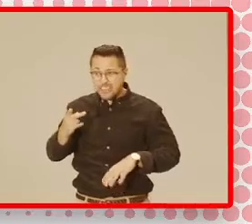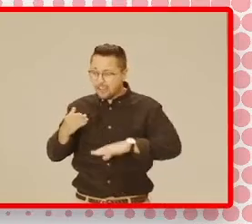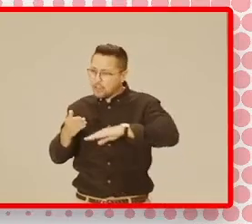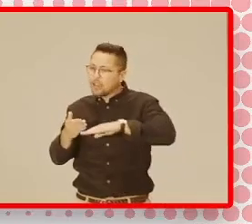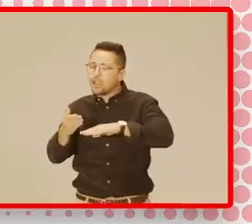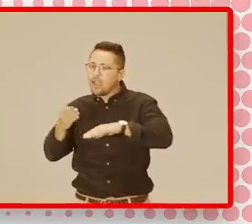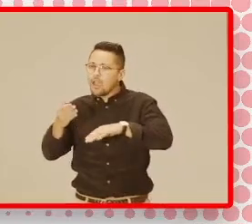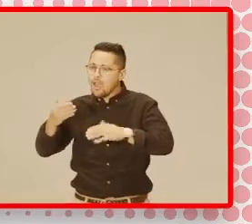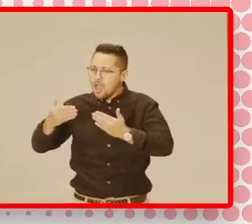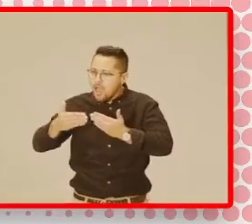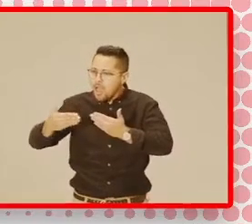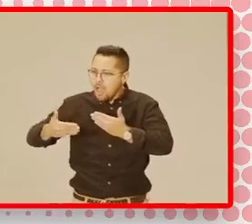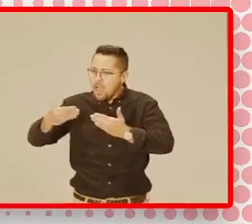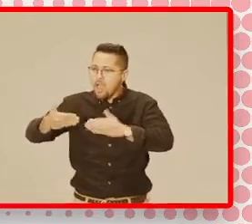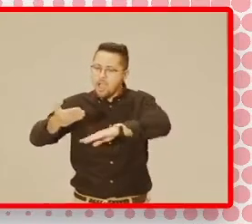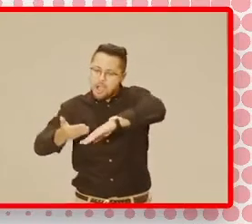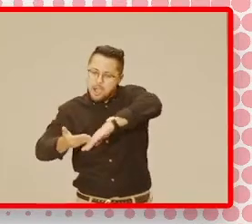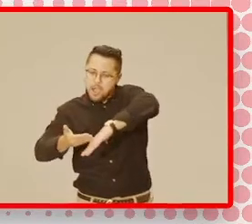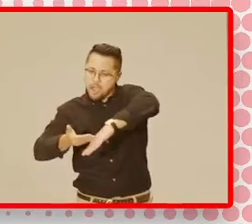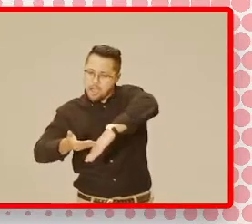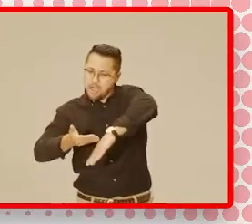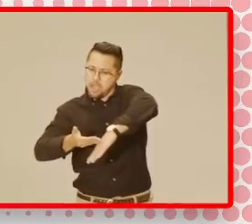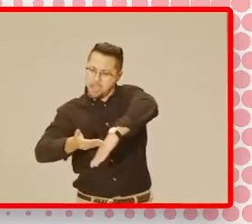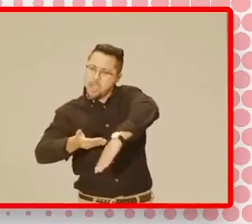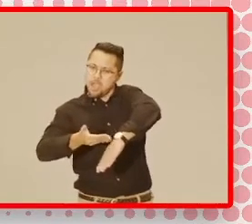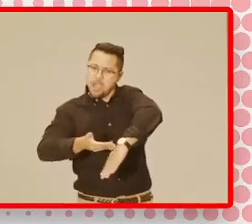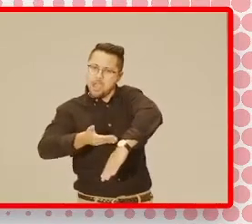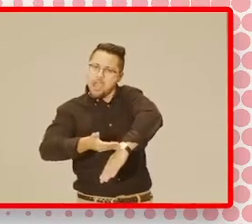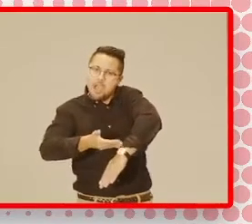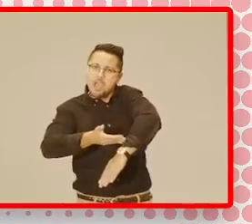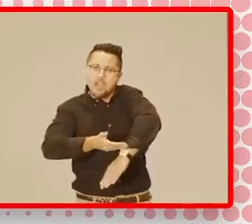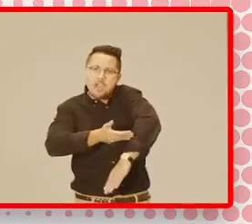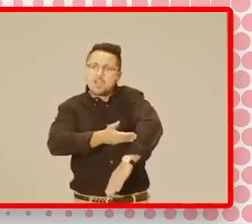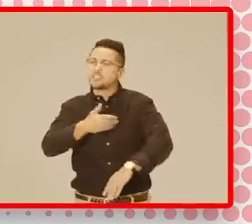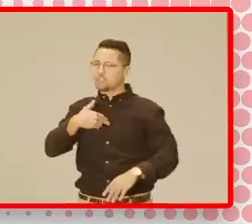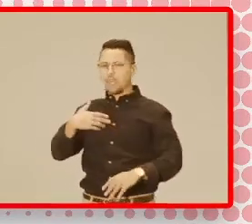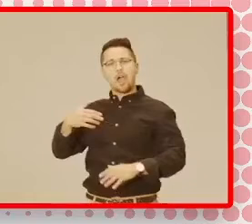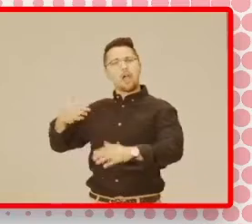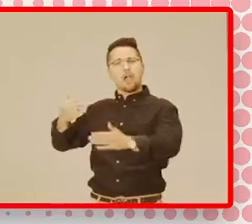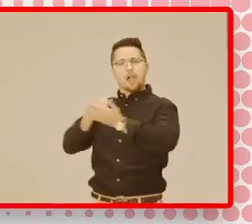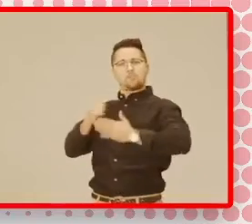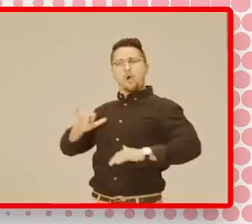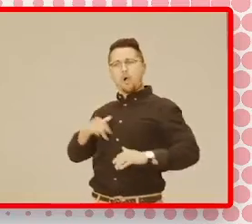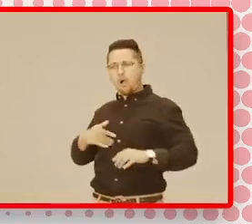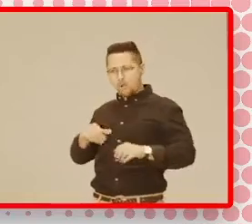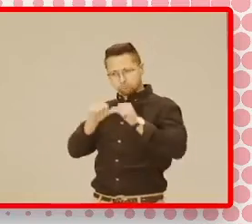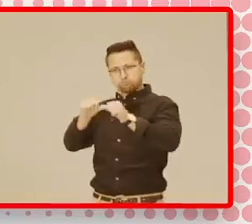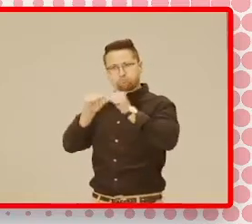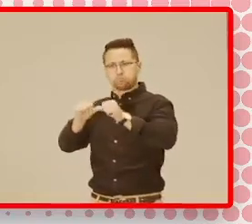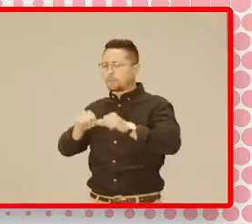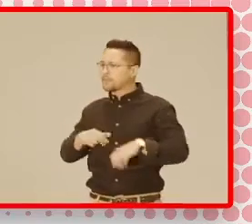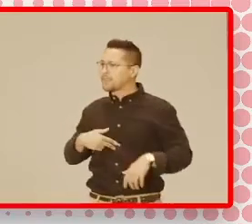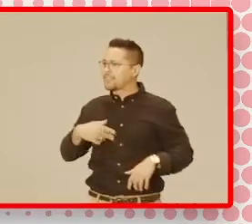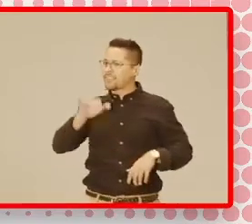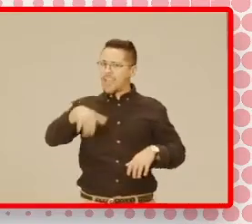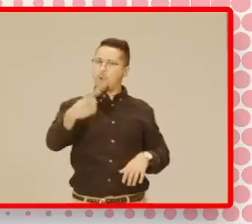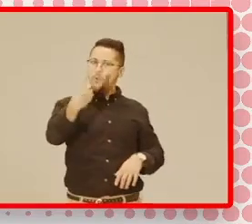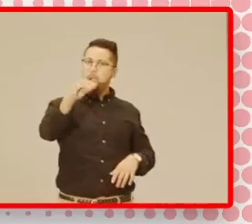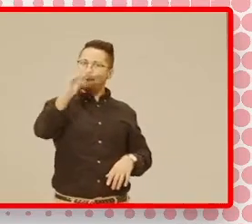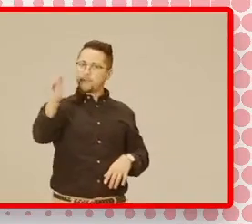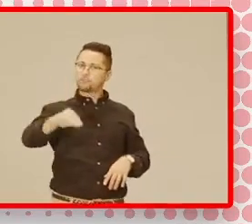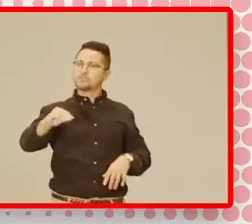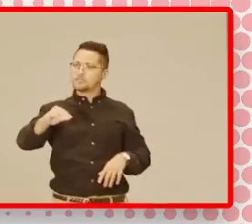regular basis, and that encouraged us to keep going, to the point where we saw those 1% gains start to